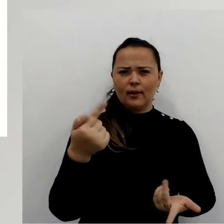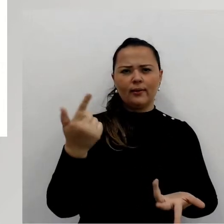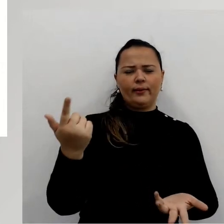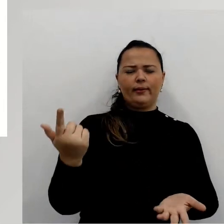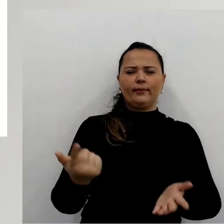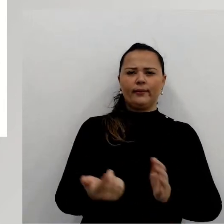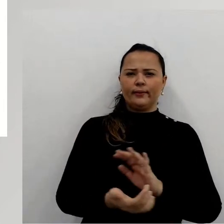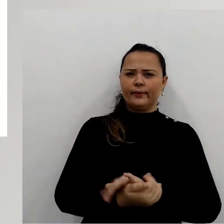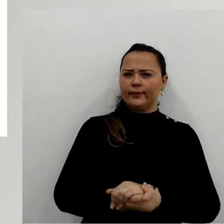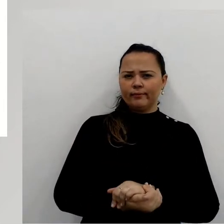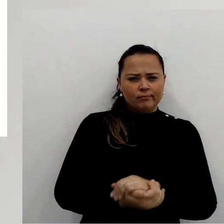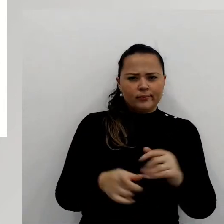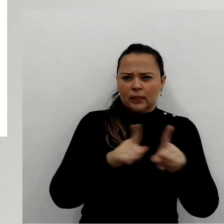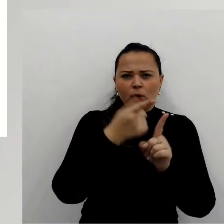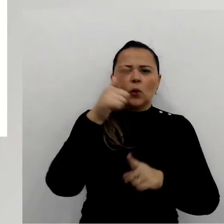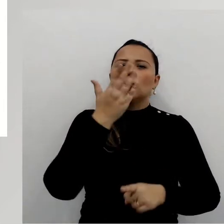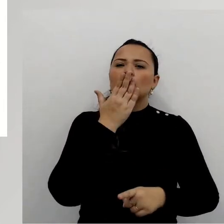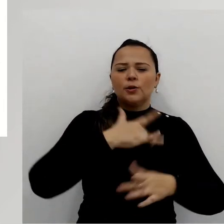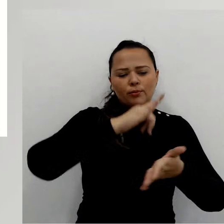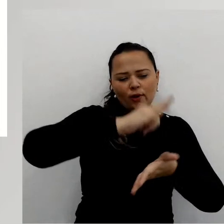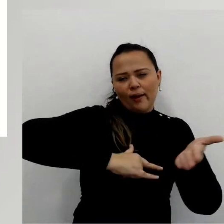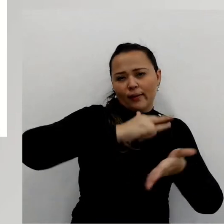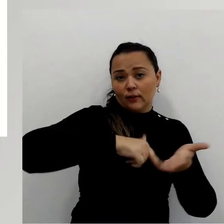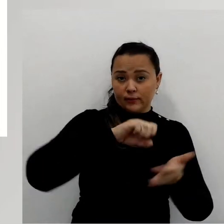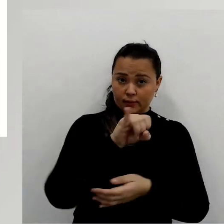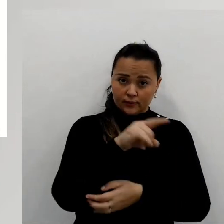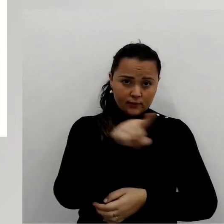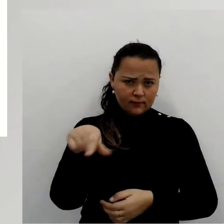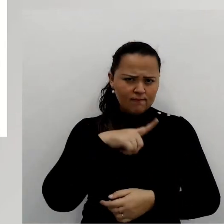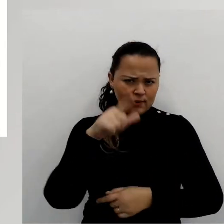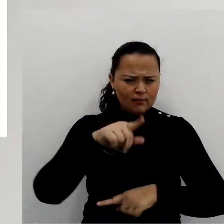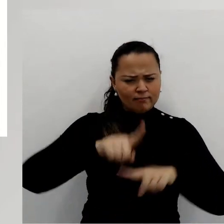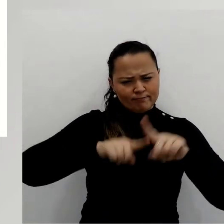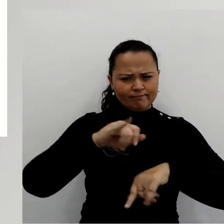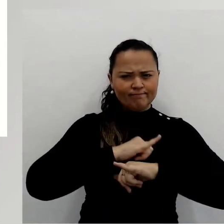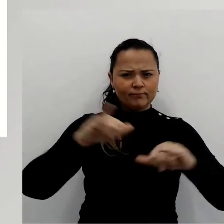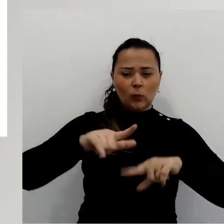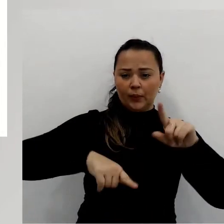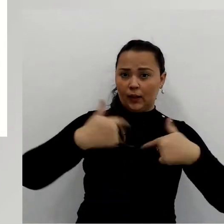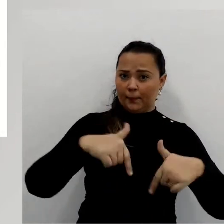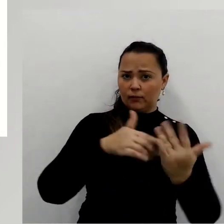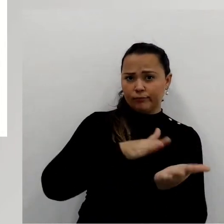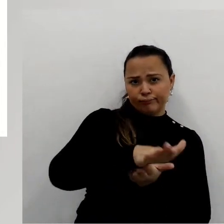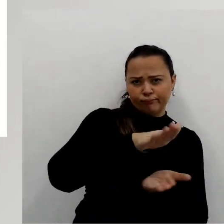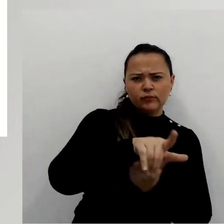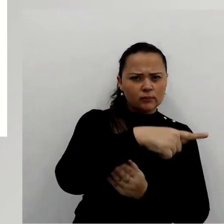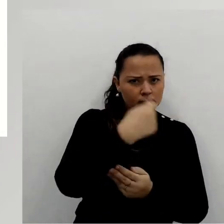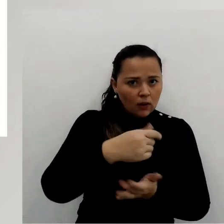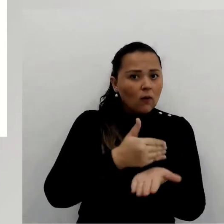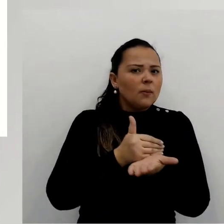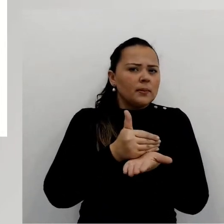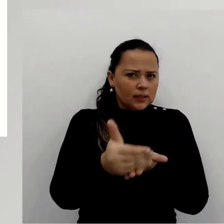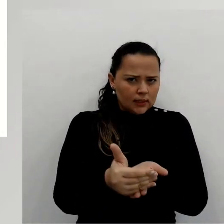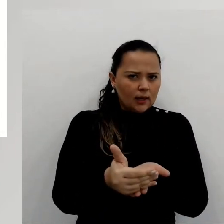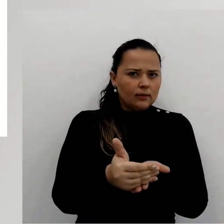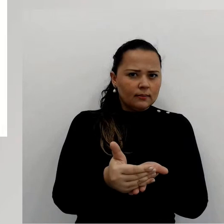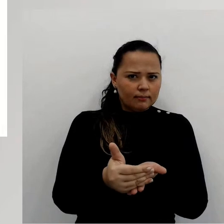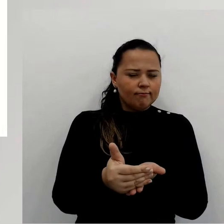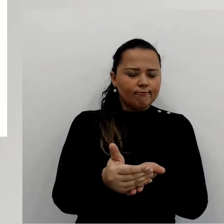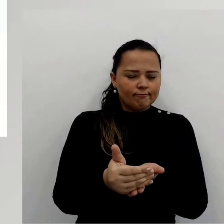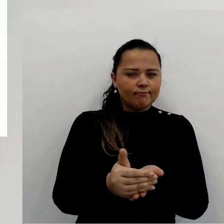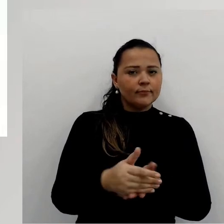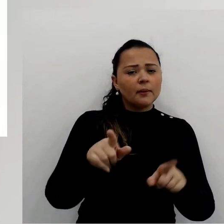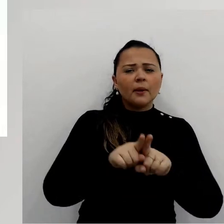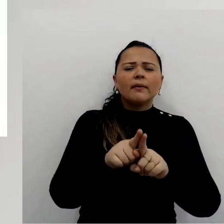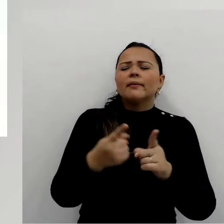So if you are a print service provider, where do you start? Because I threw a lot at you. How do you begin to even look at it? Well, the